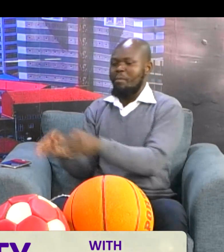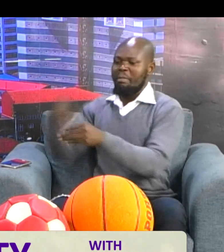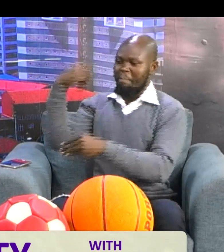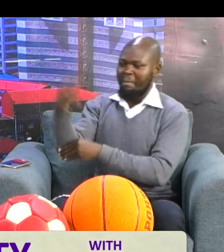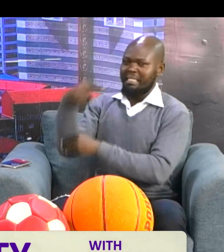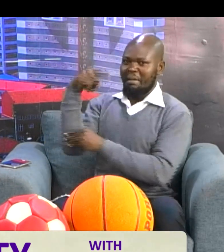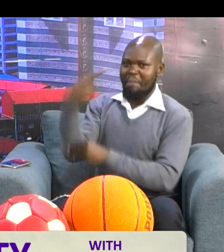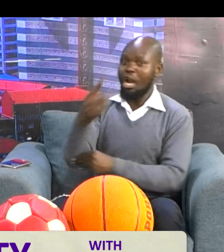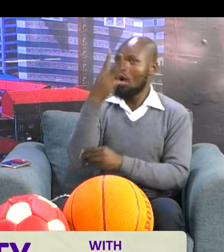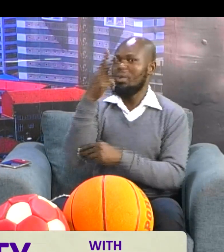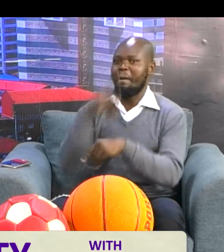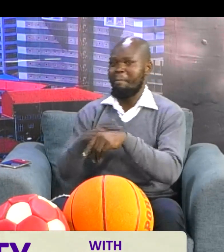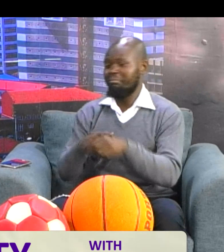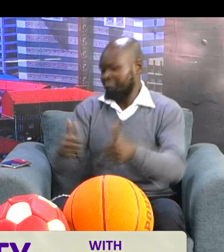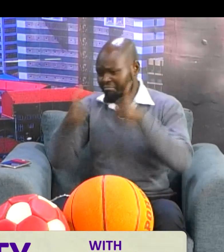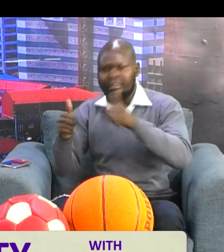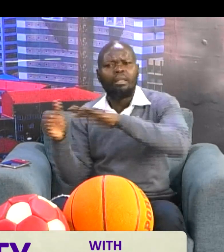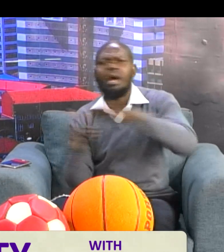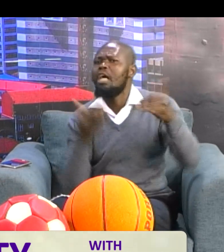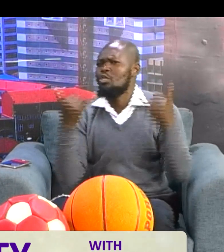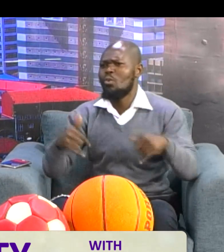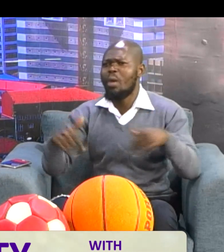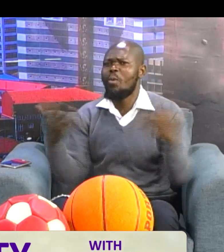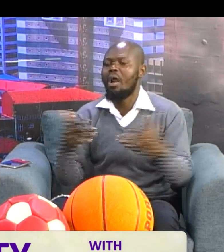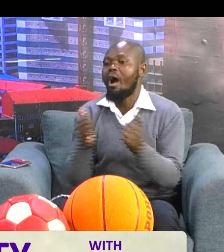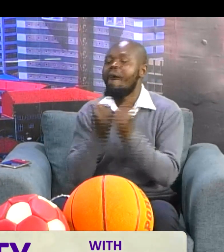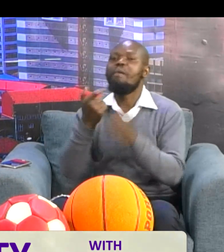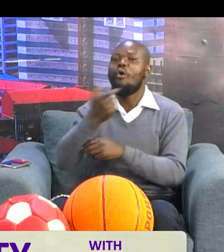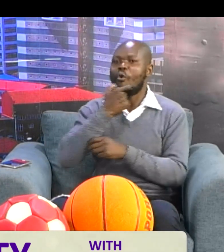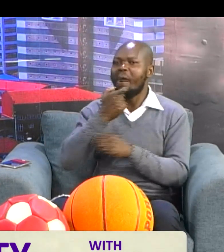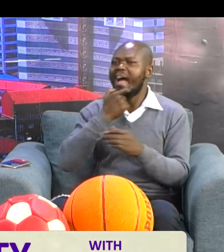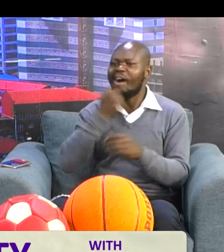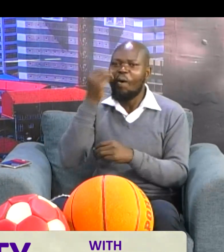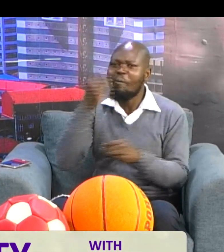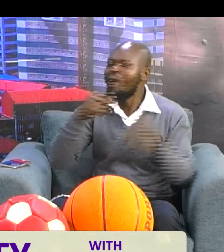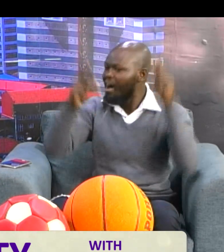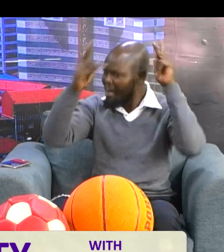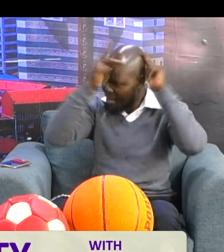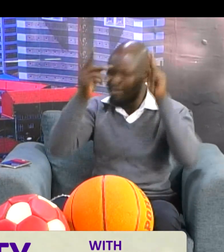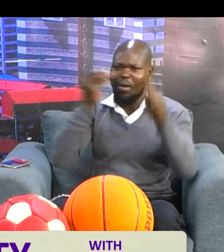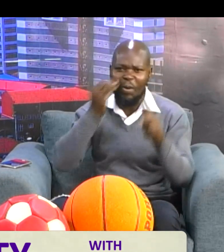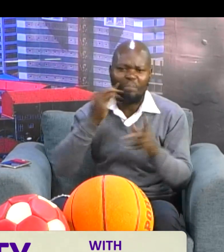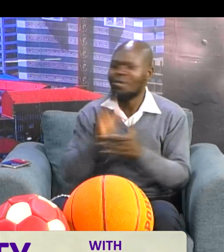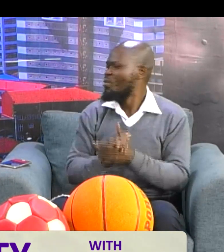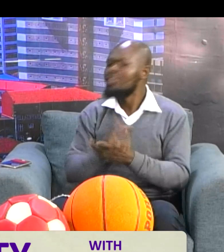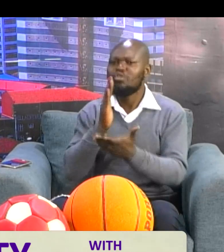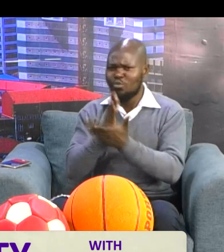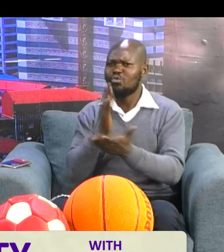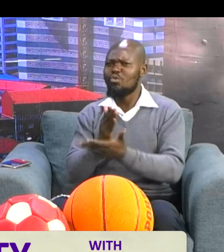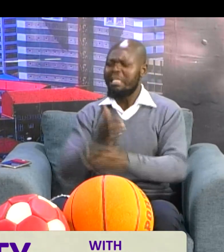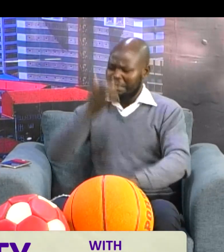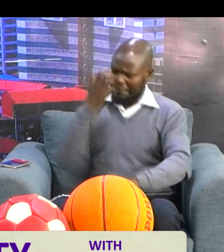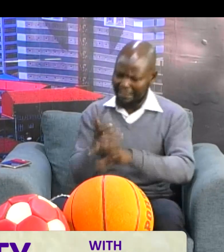motivate them to get better and get another opportunity to win and continue winning. Up next, we had Gor Mahia